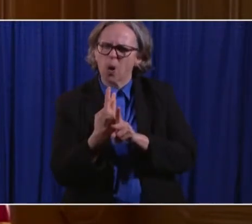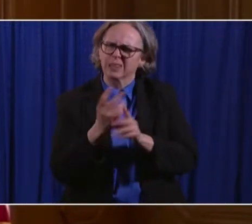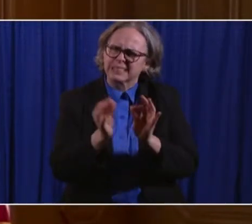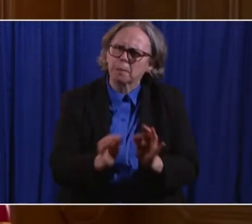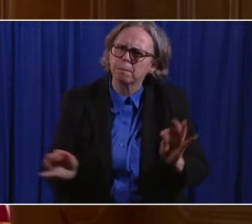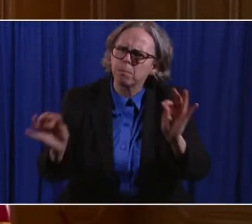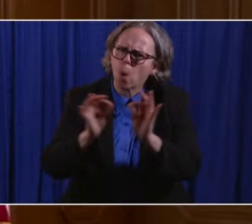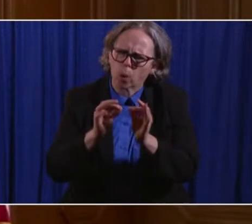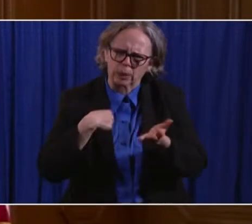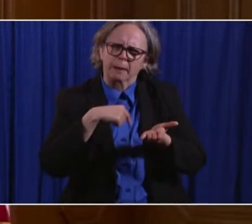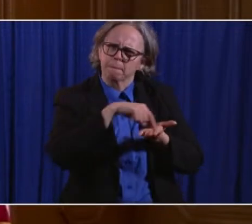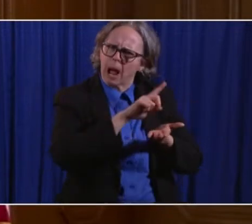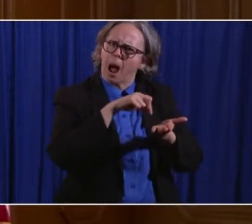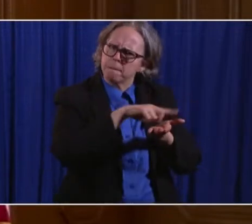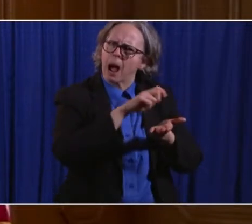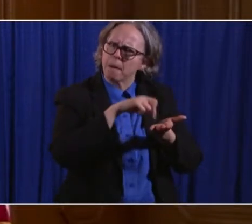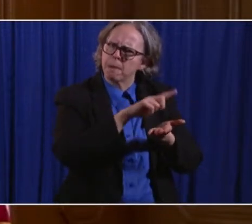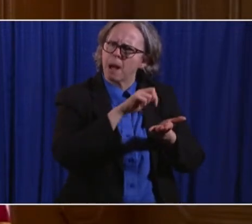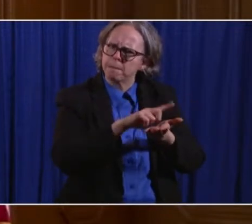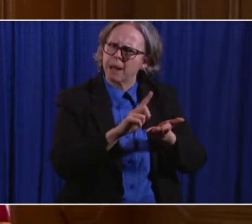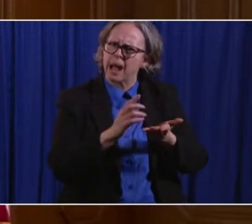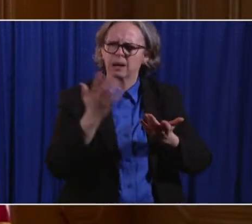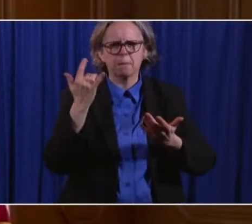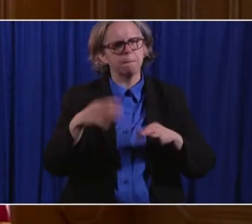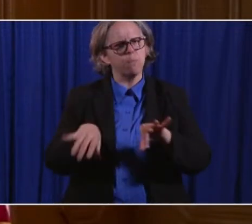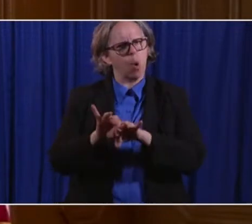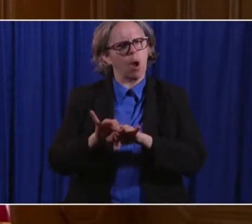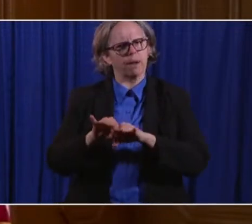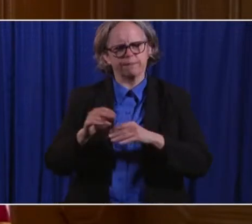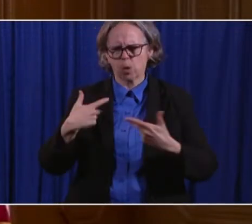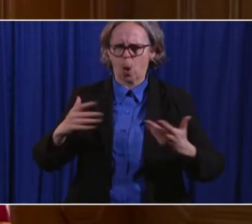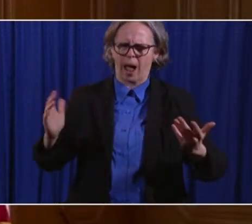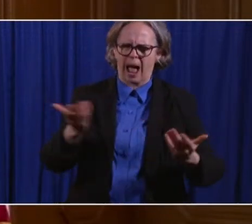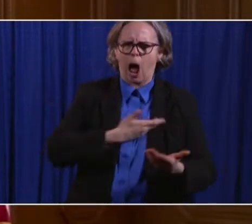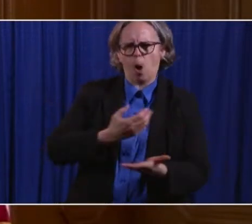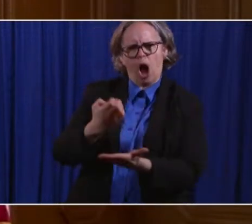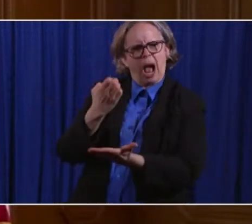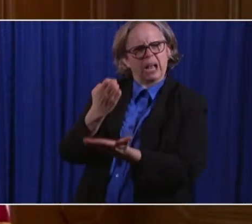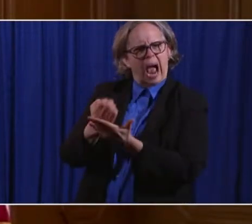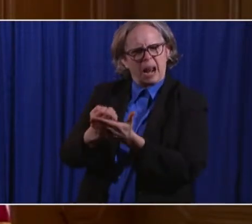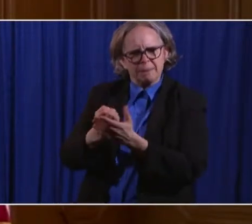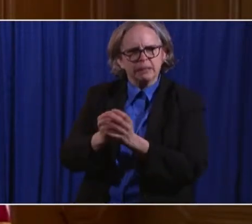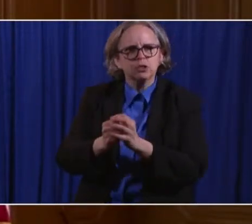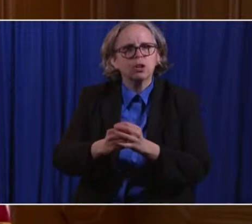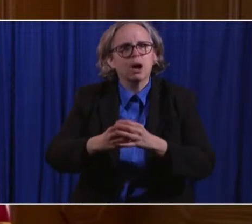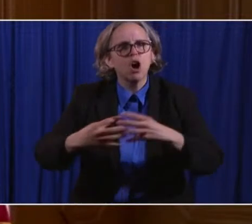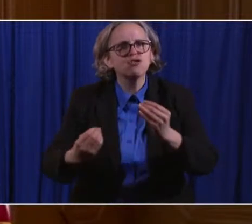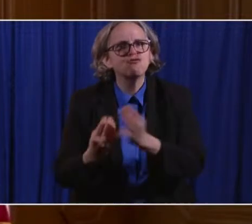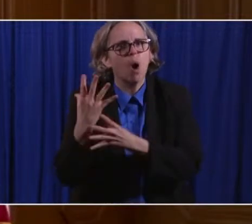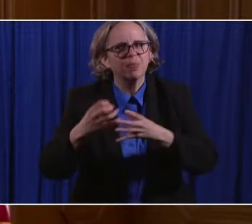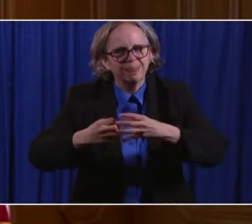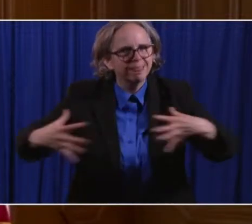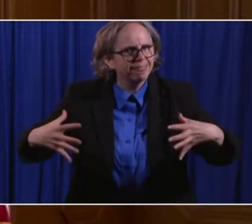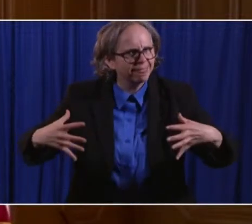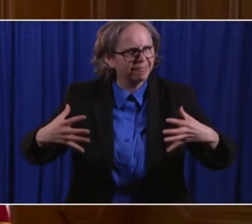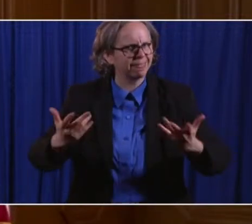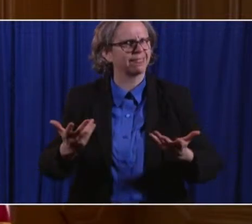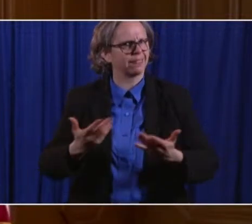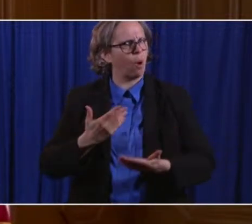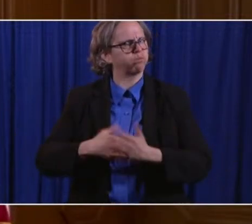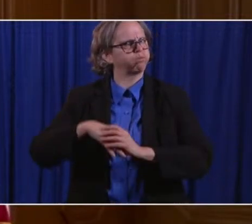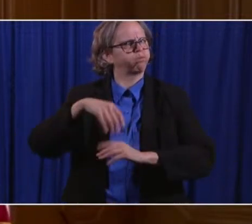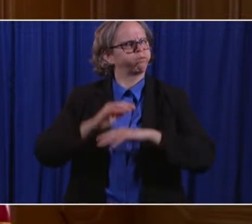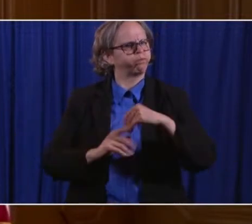and spur long-term growth. So again, we look forward to working with the members of the General Assembly